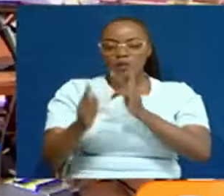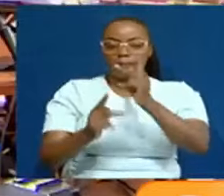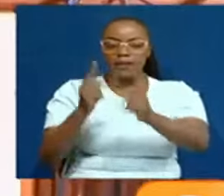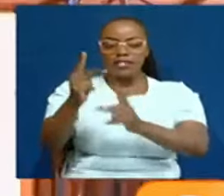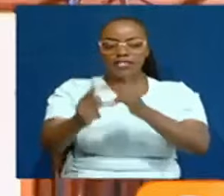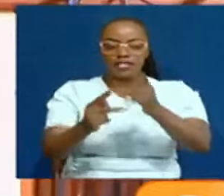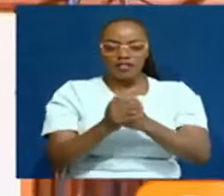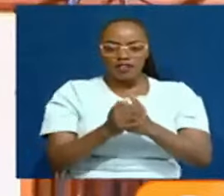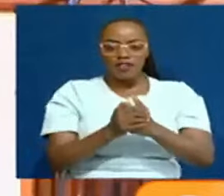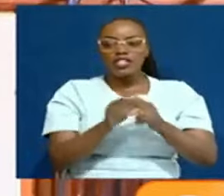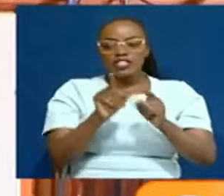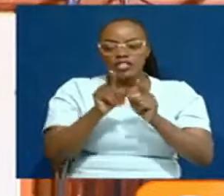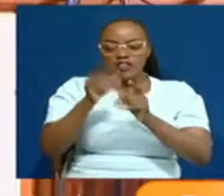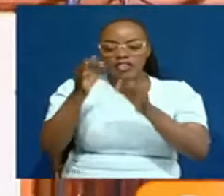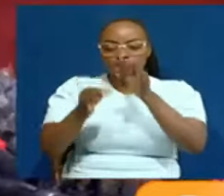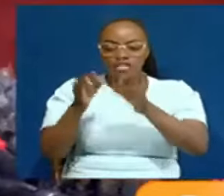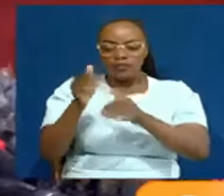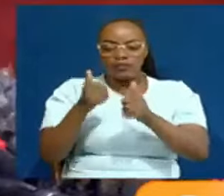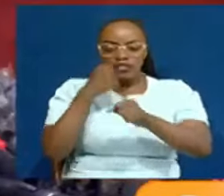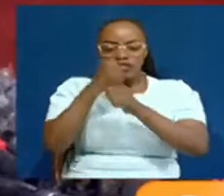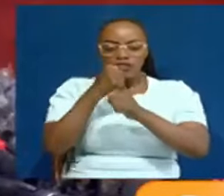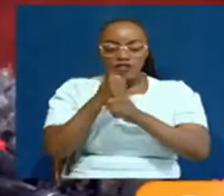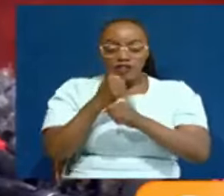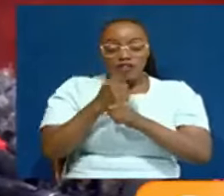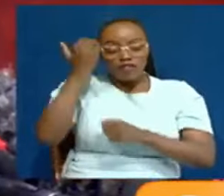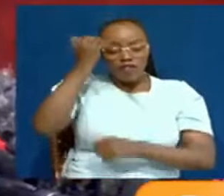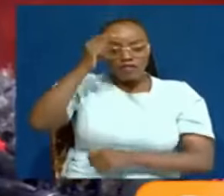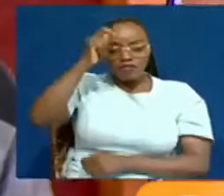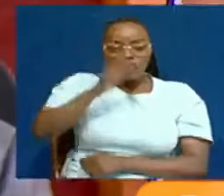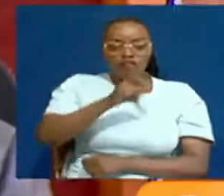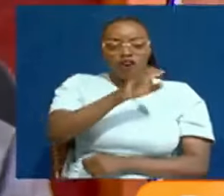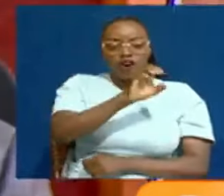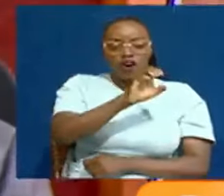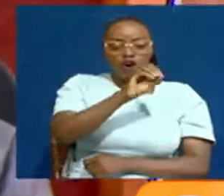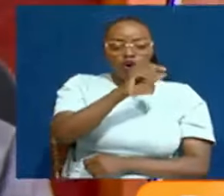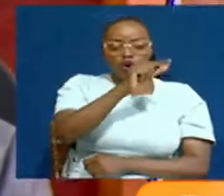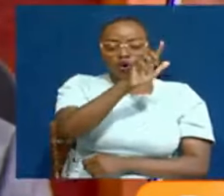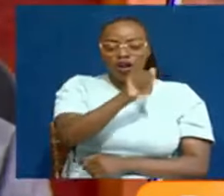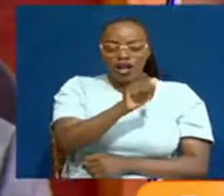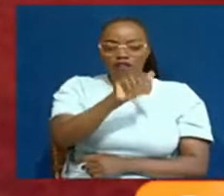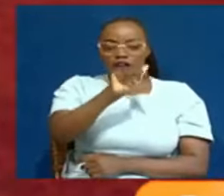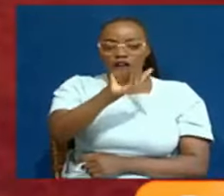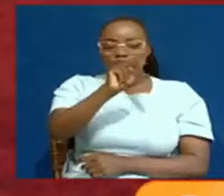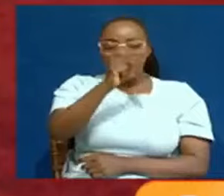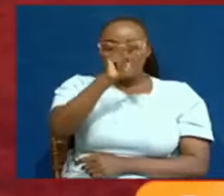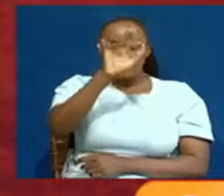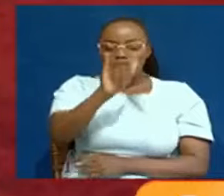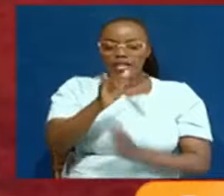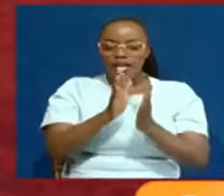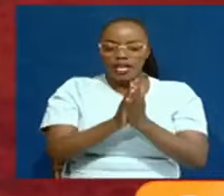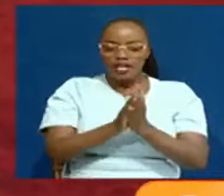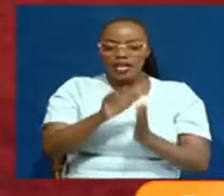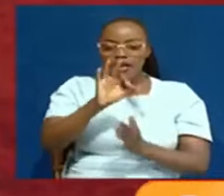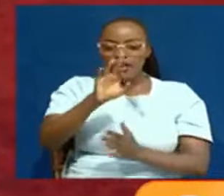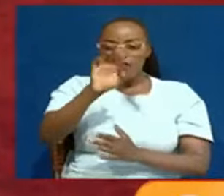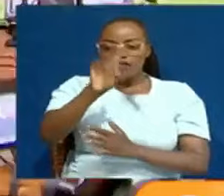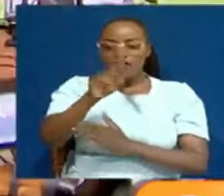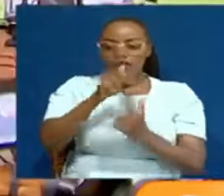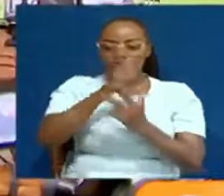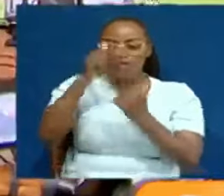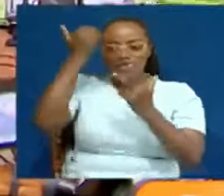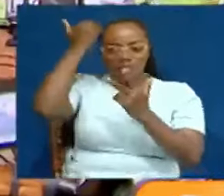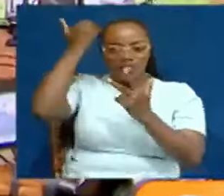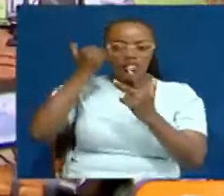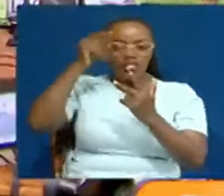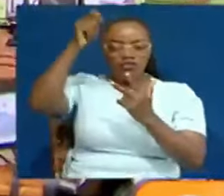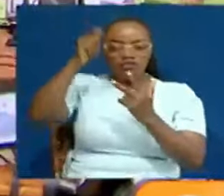proceedings. In a ruling delivered by Justices Eric Ogola, Anthony Mrima, and Freda Mugambi, the three-judge bench